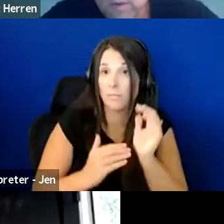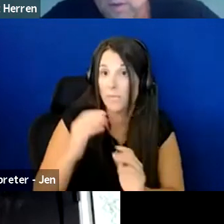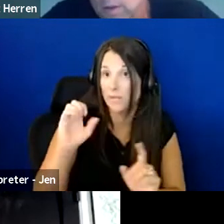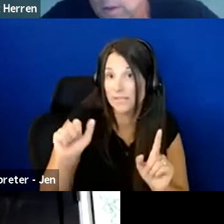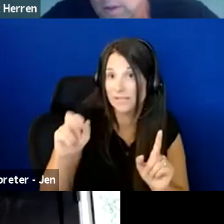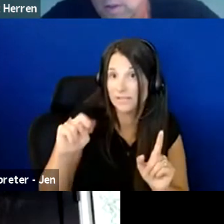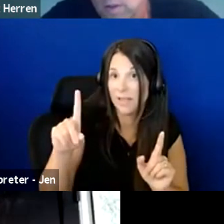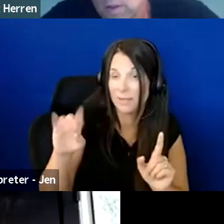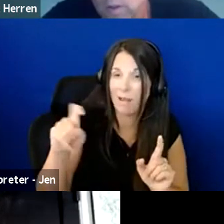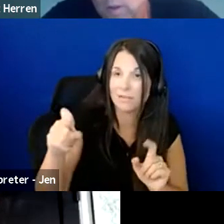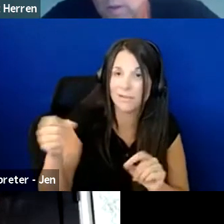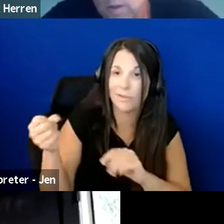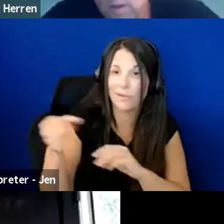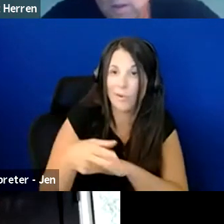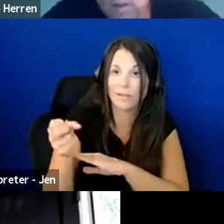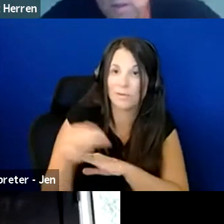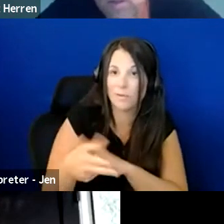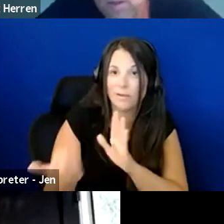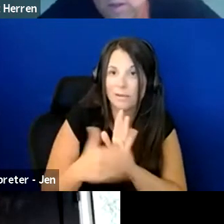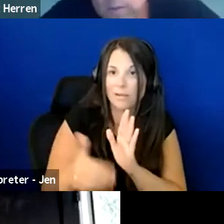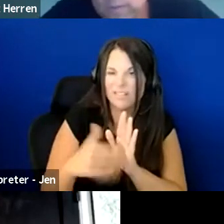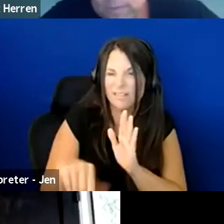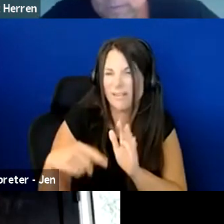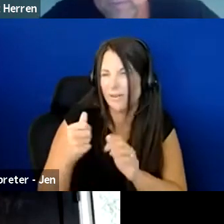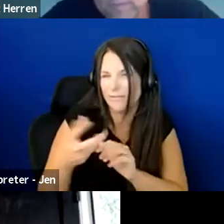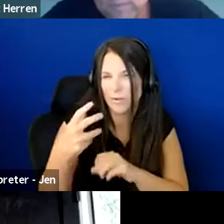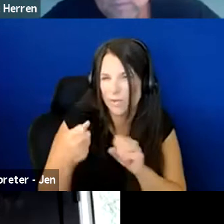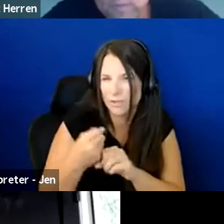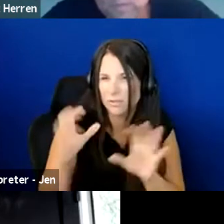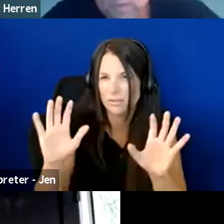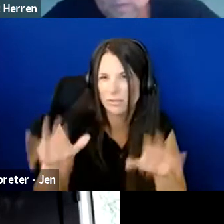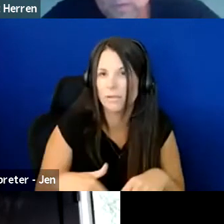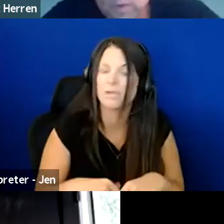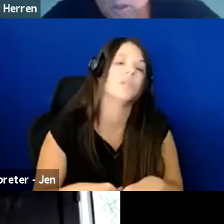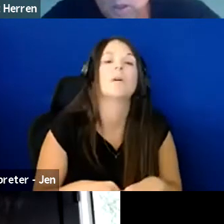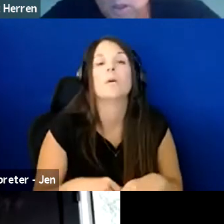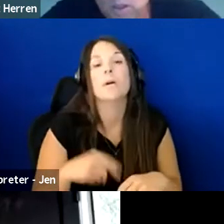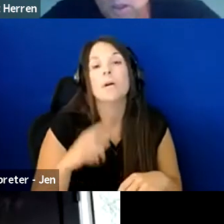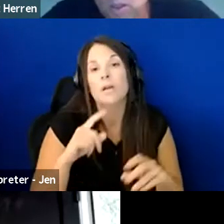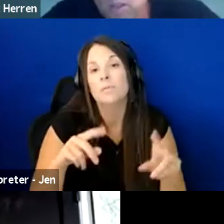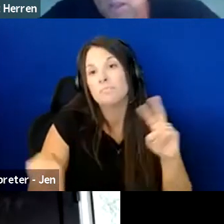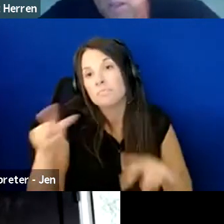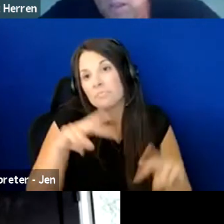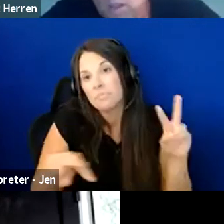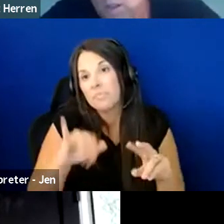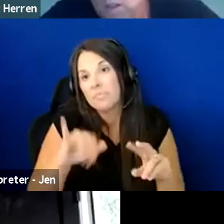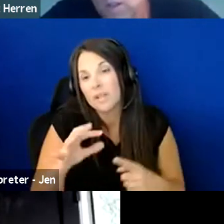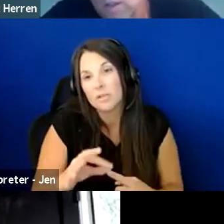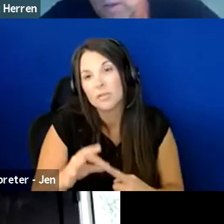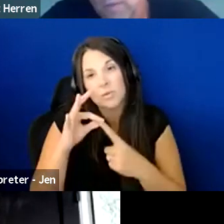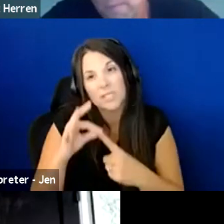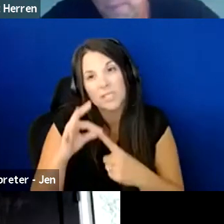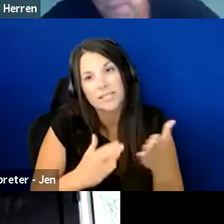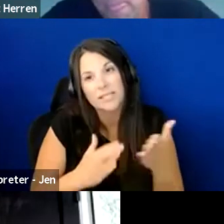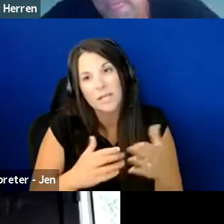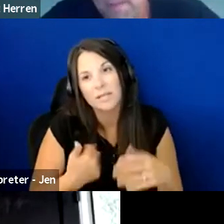it, every couple of years. So in exploring that unique aspect, we're a